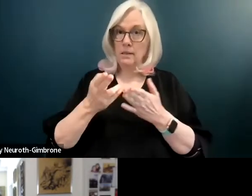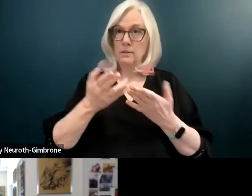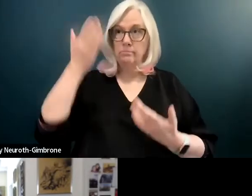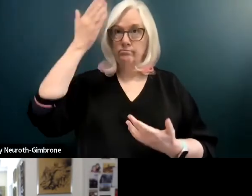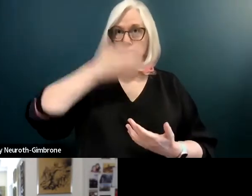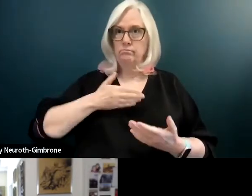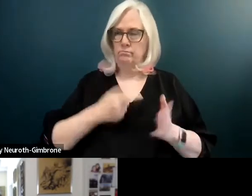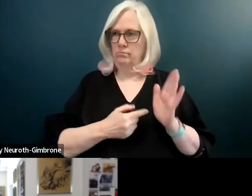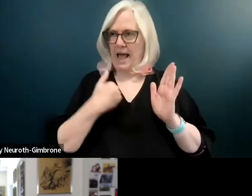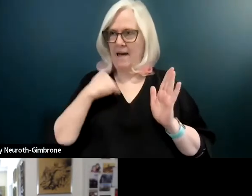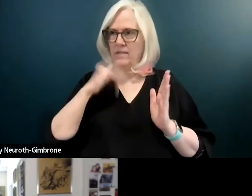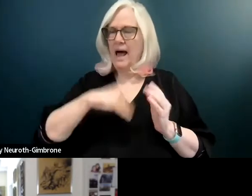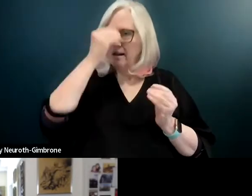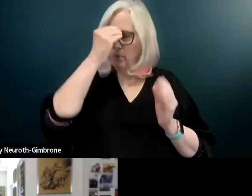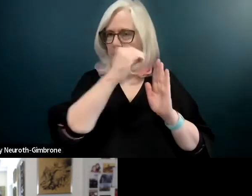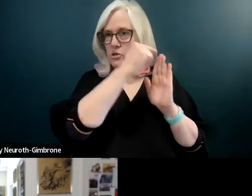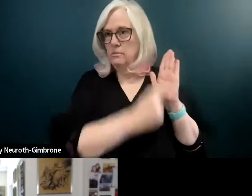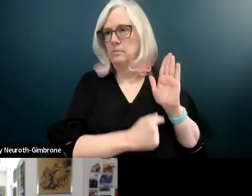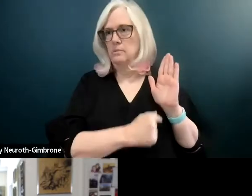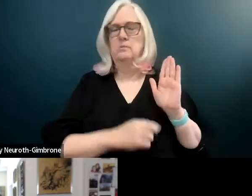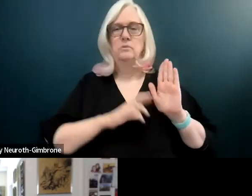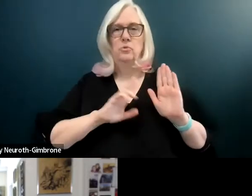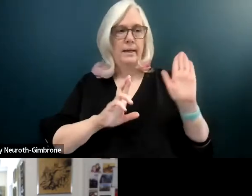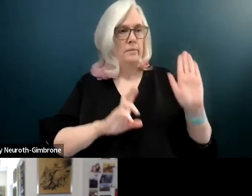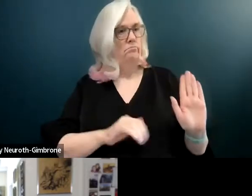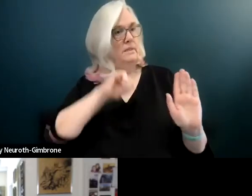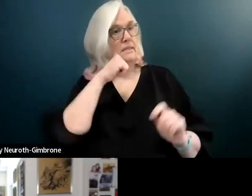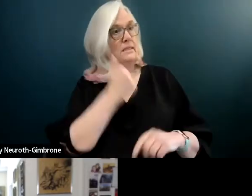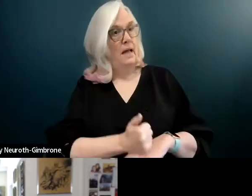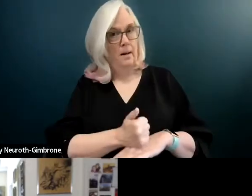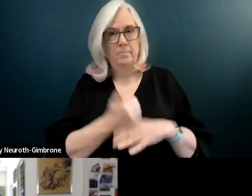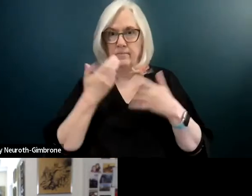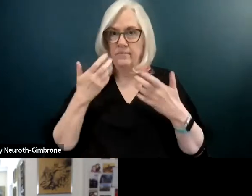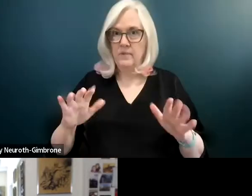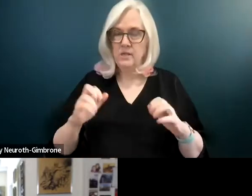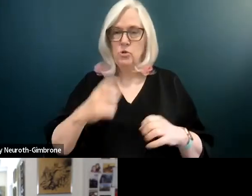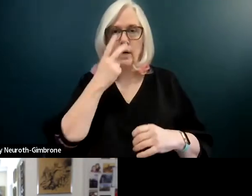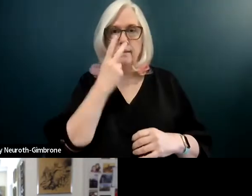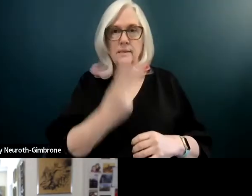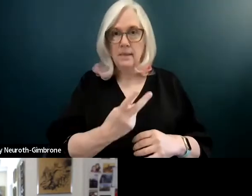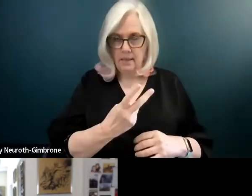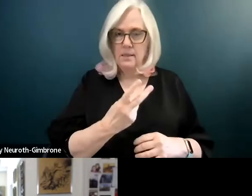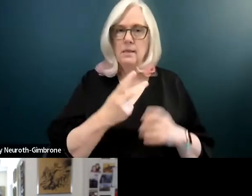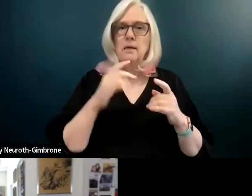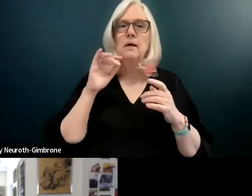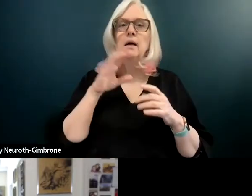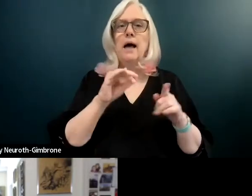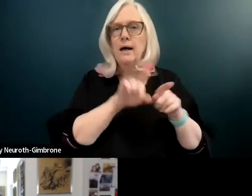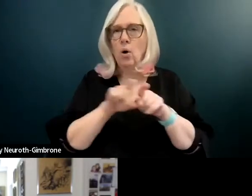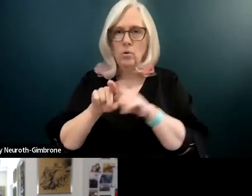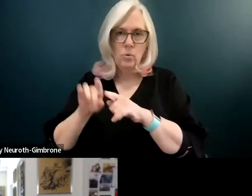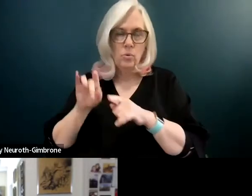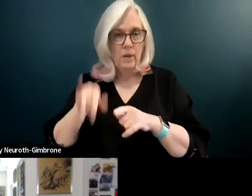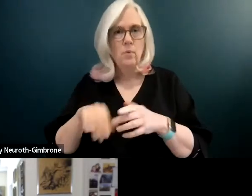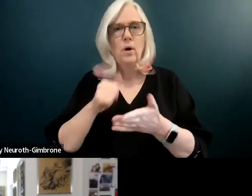having that information front and center at the reference desk or the circulation desk may be helpful for people who